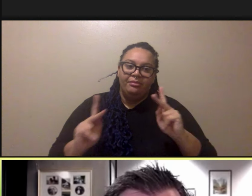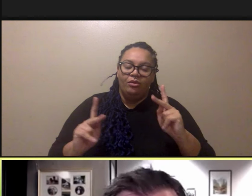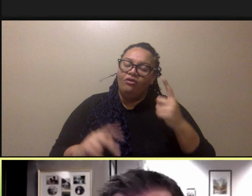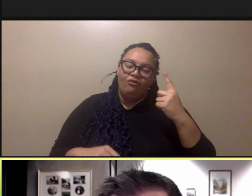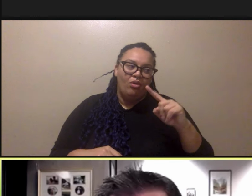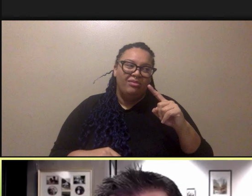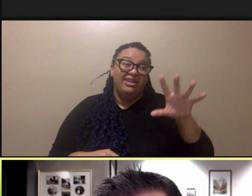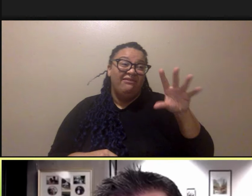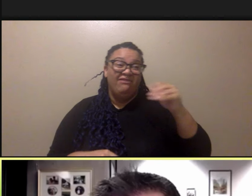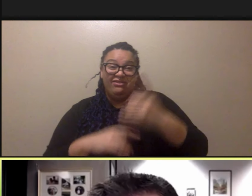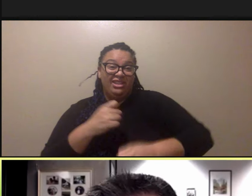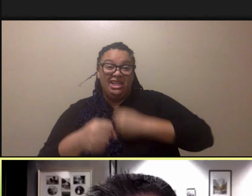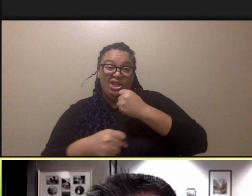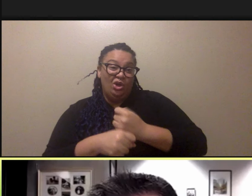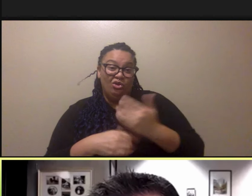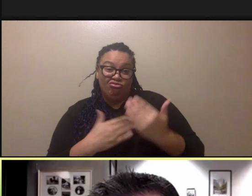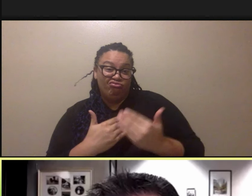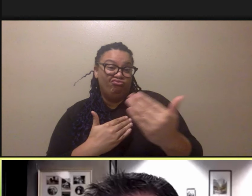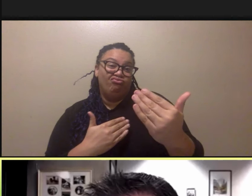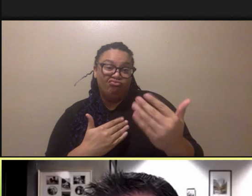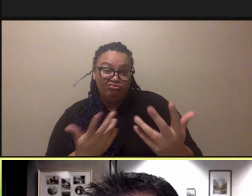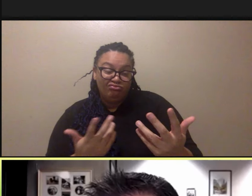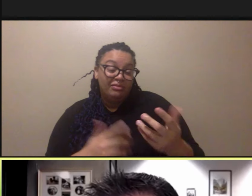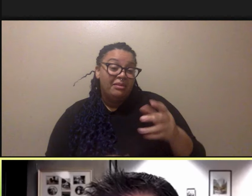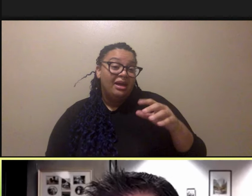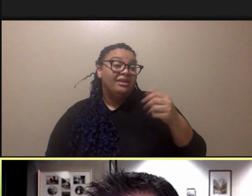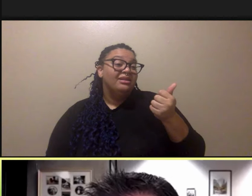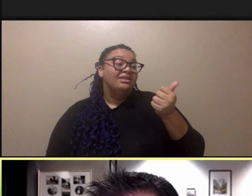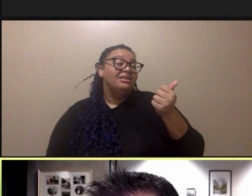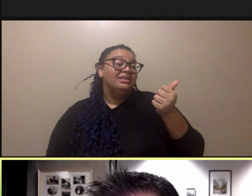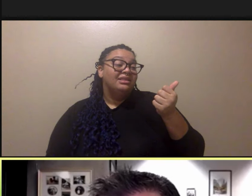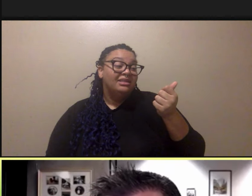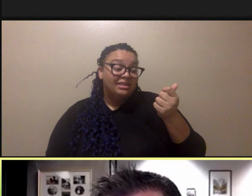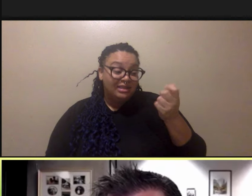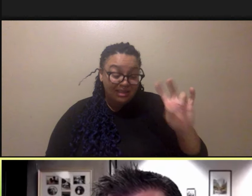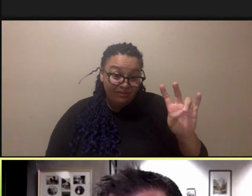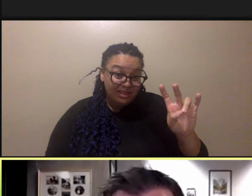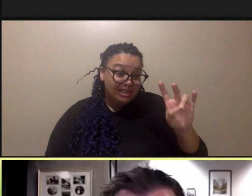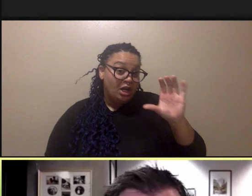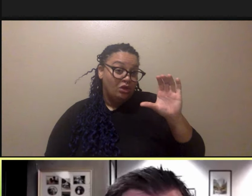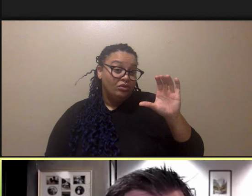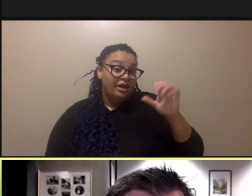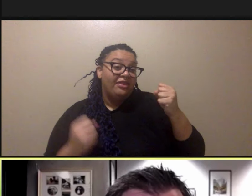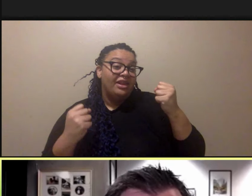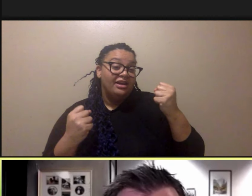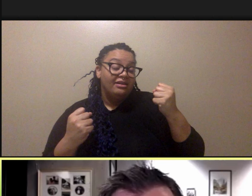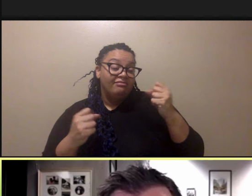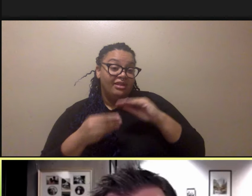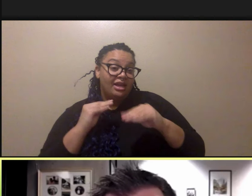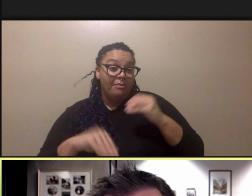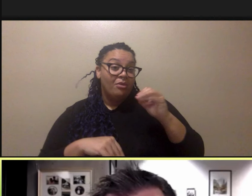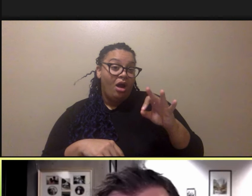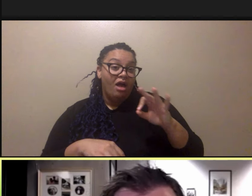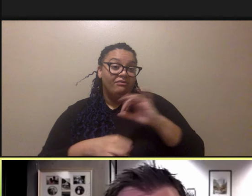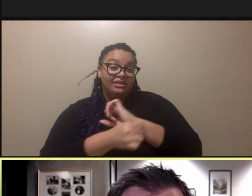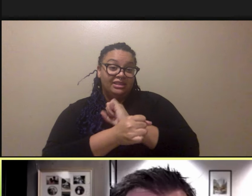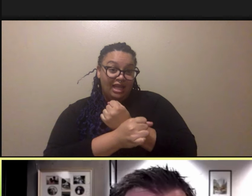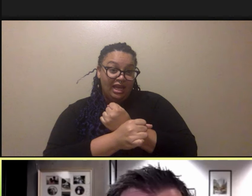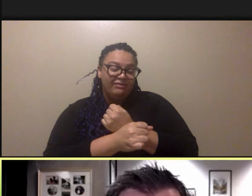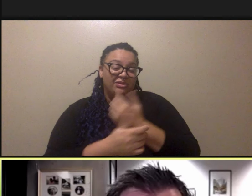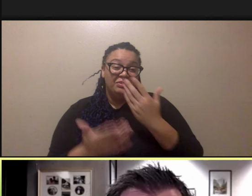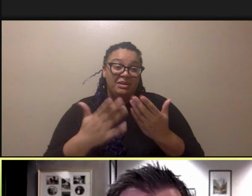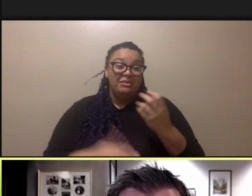years. Even by 1700, the number of slaves in Virginia was relatively low. There were about